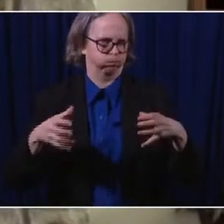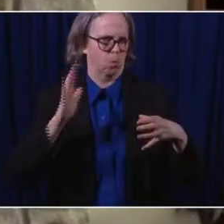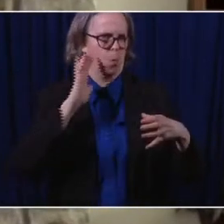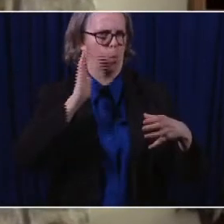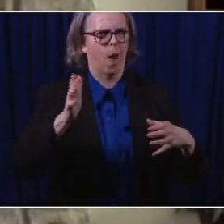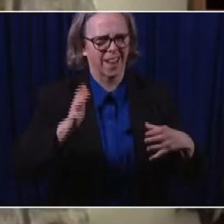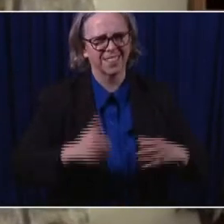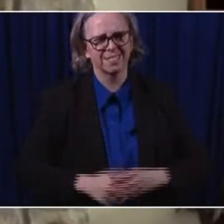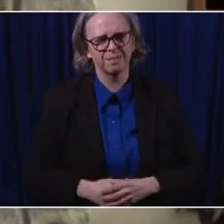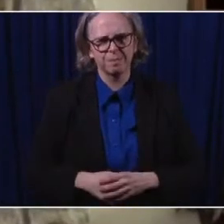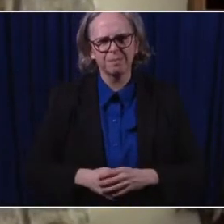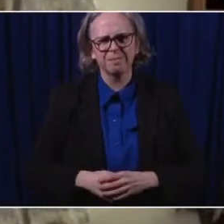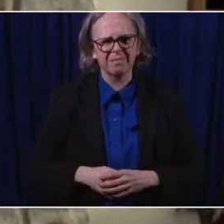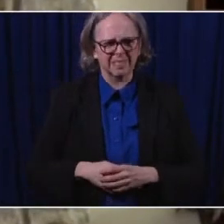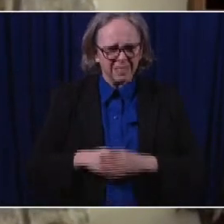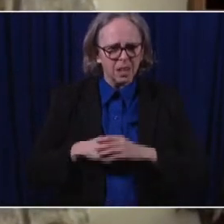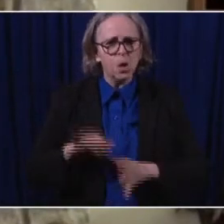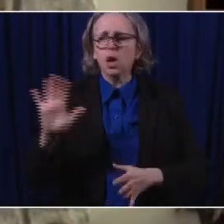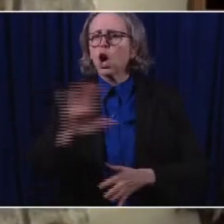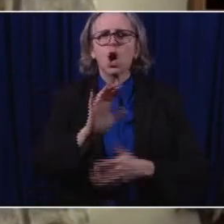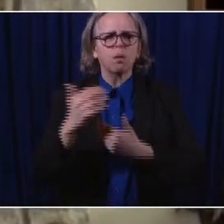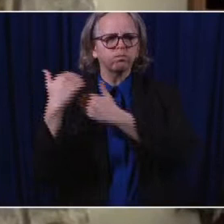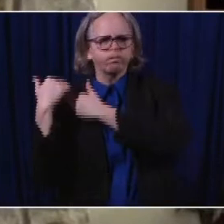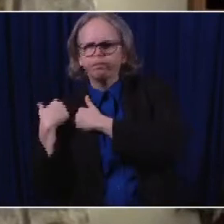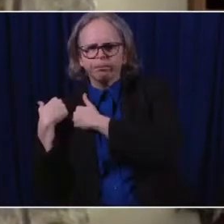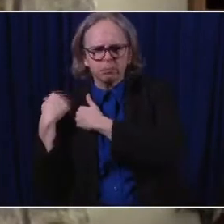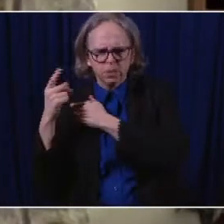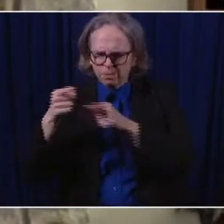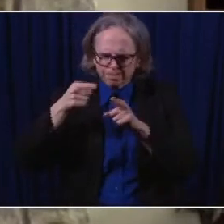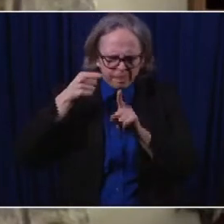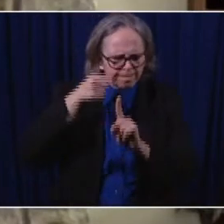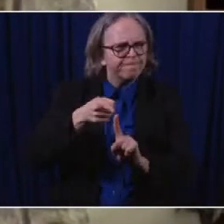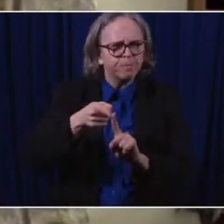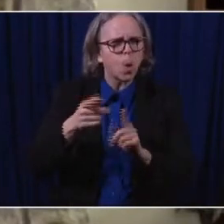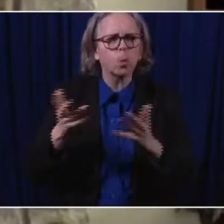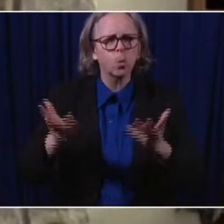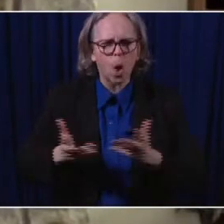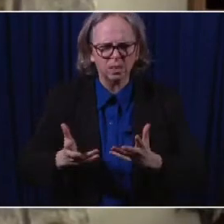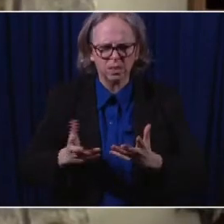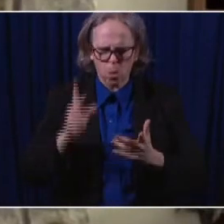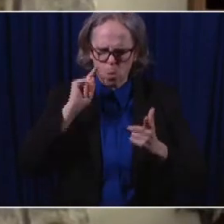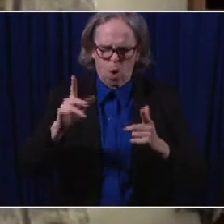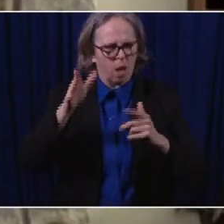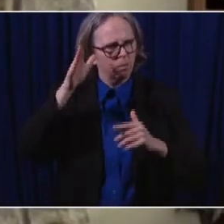focus on this, and we're going to stay on it, and we're very happy to have this team.